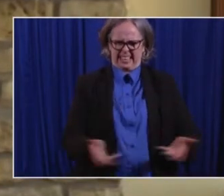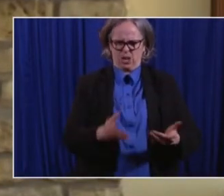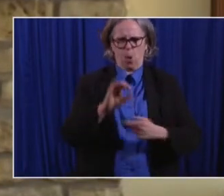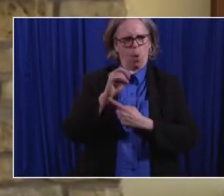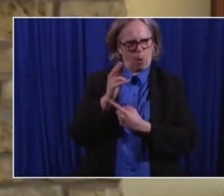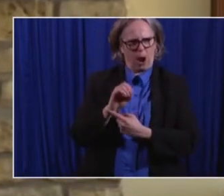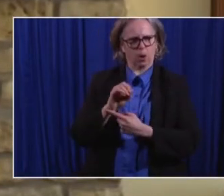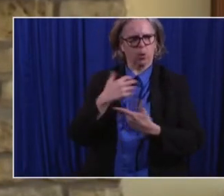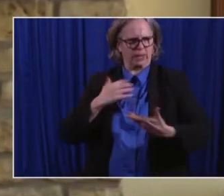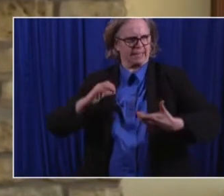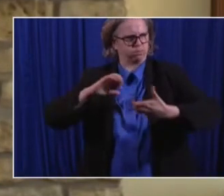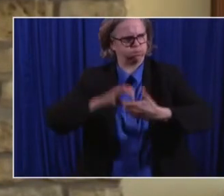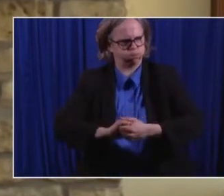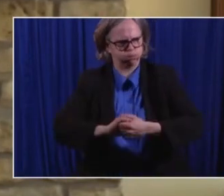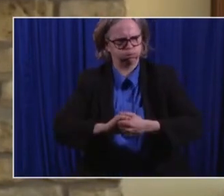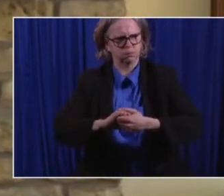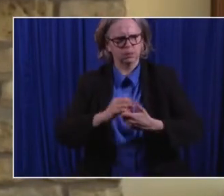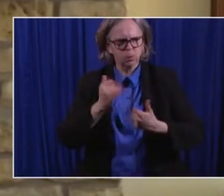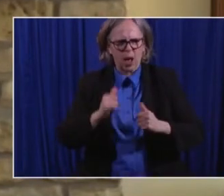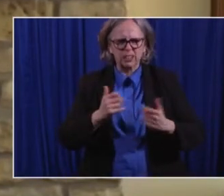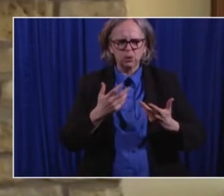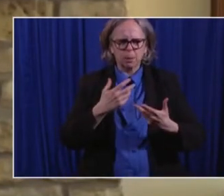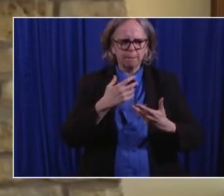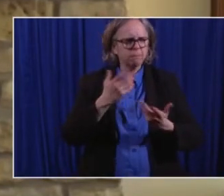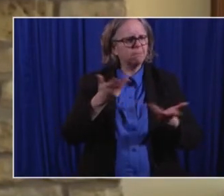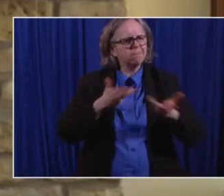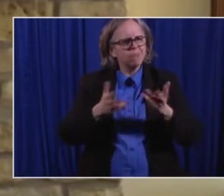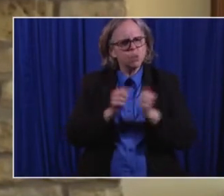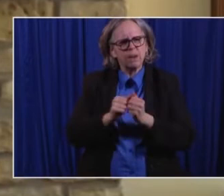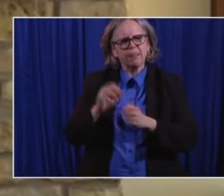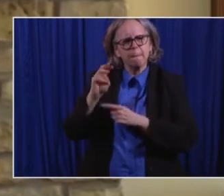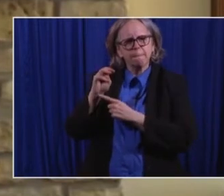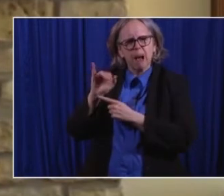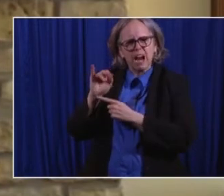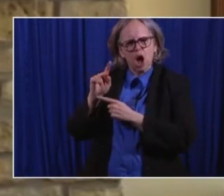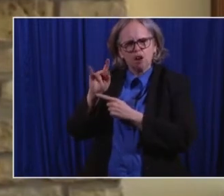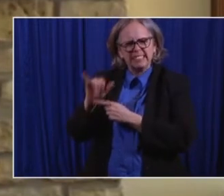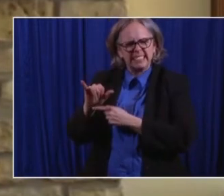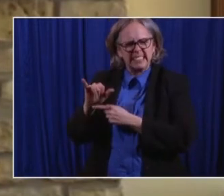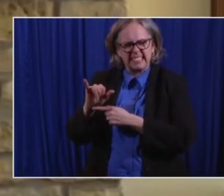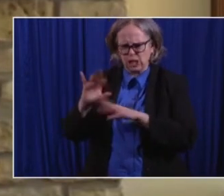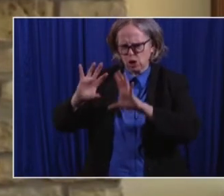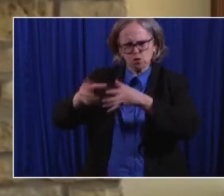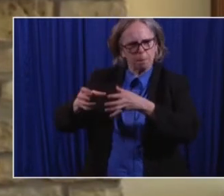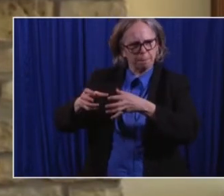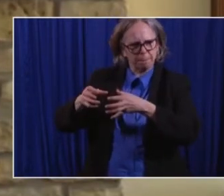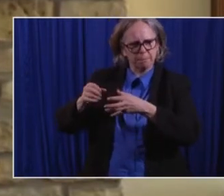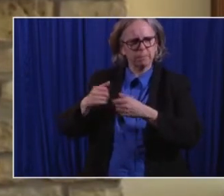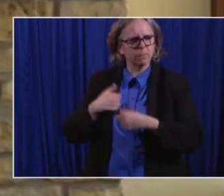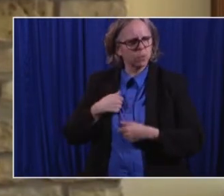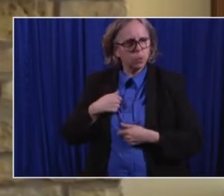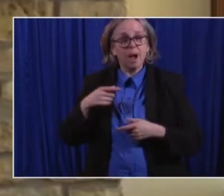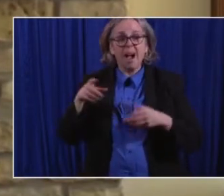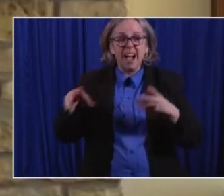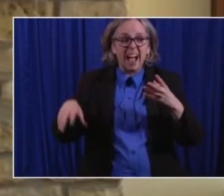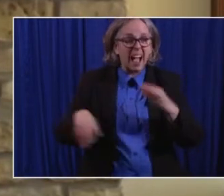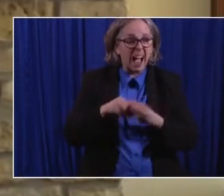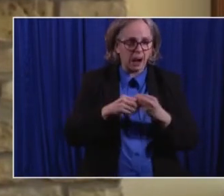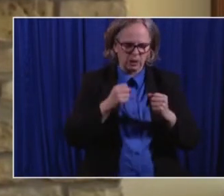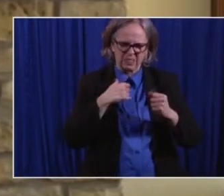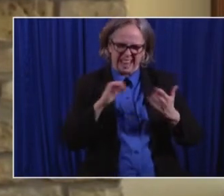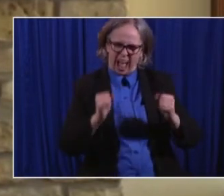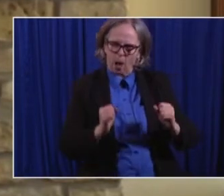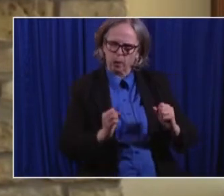populations. We're holding what we're calling pop-up vaccination clinics, just like we had pop-up testing sites. Now we have